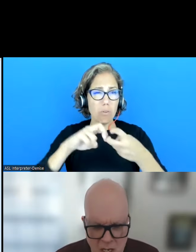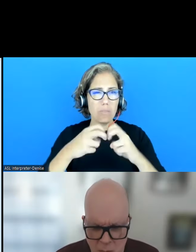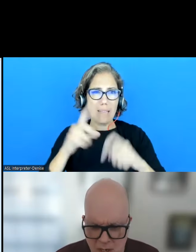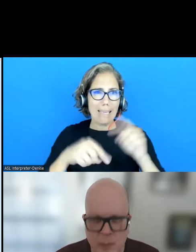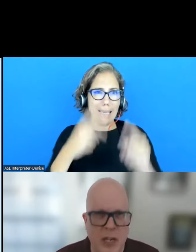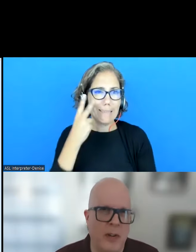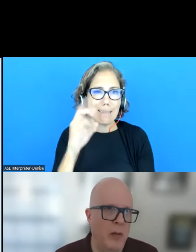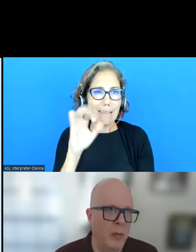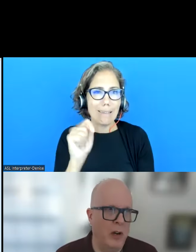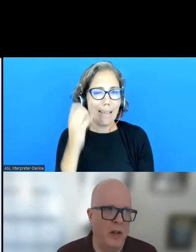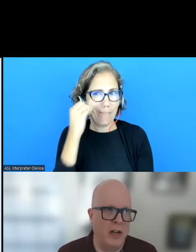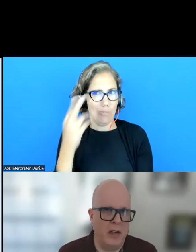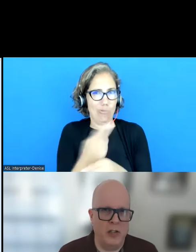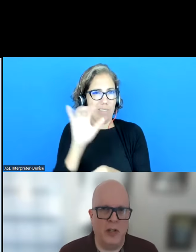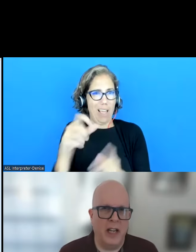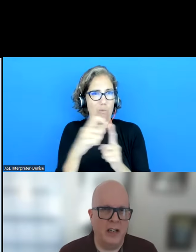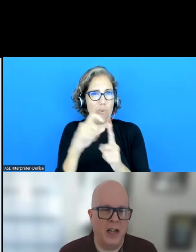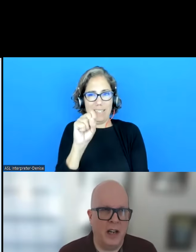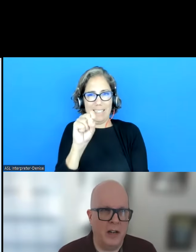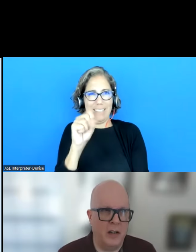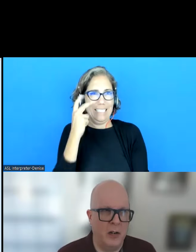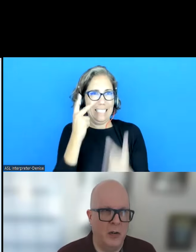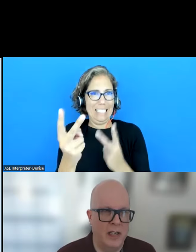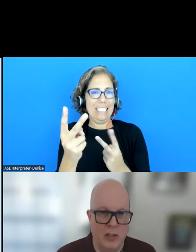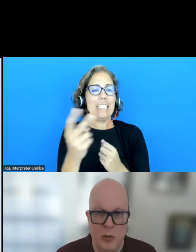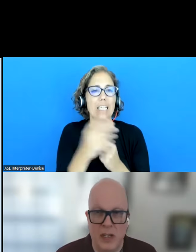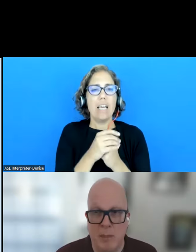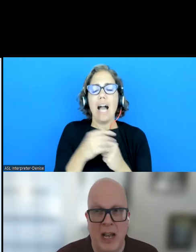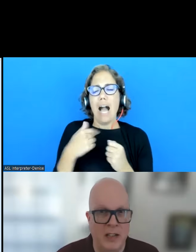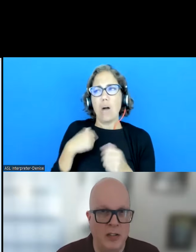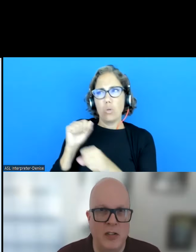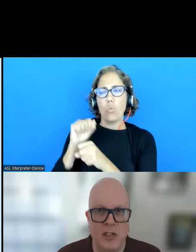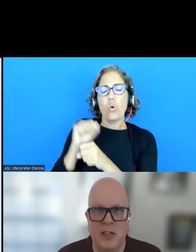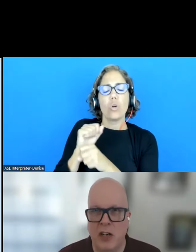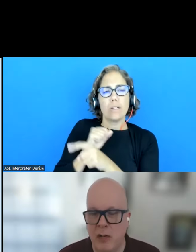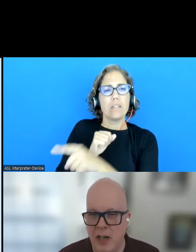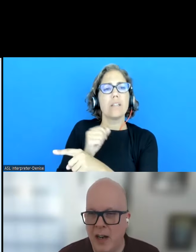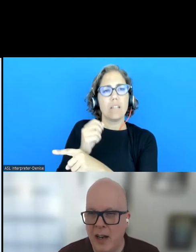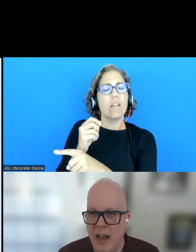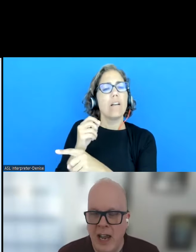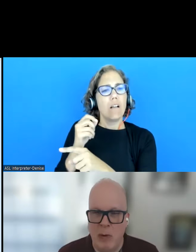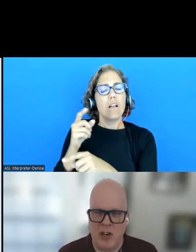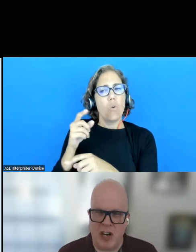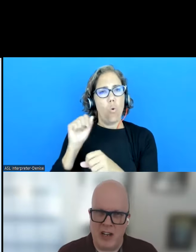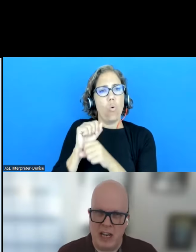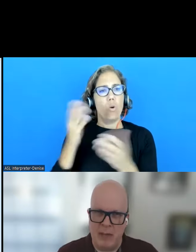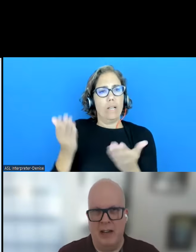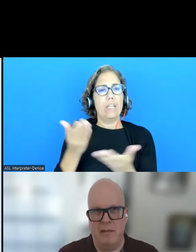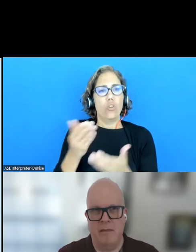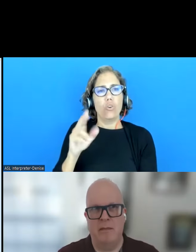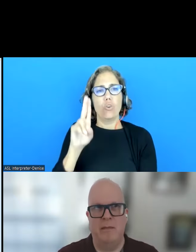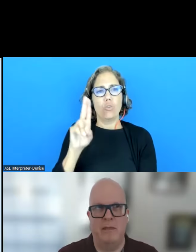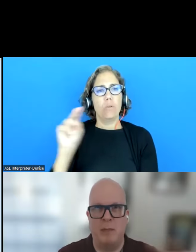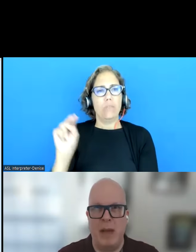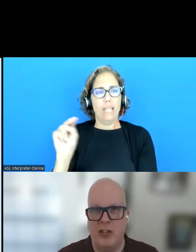I was talking with one of the people that we work with here at UsableNet, who is blind, uses a screen reader, and we were talking